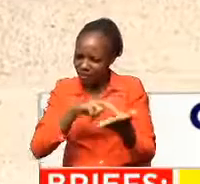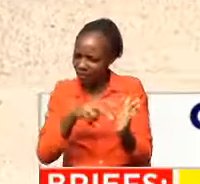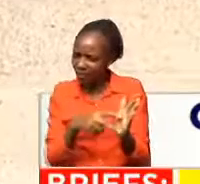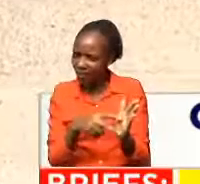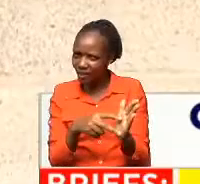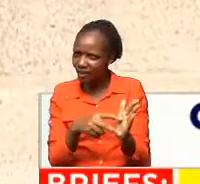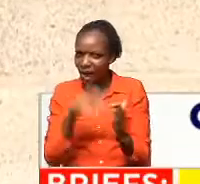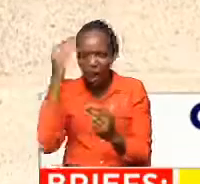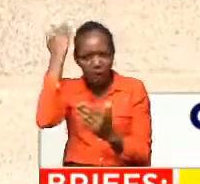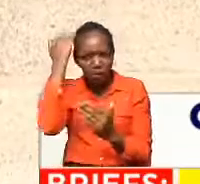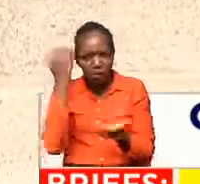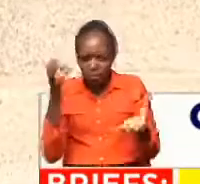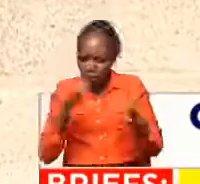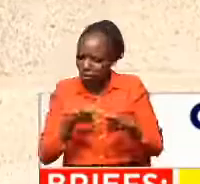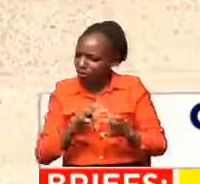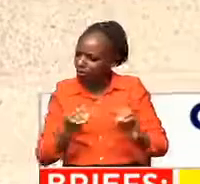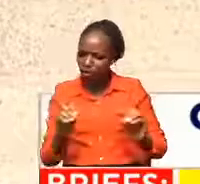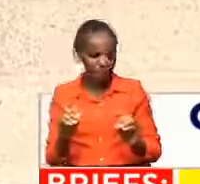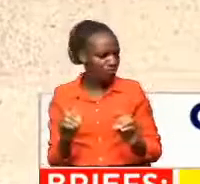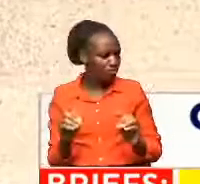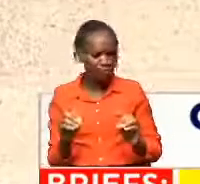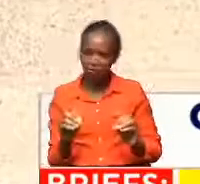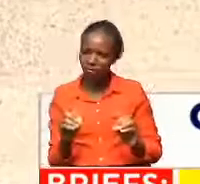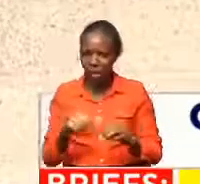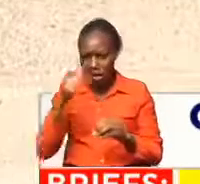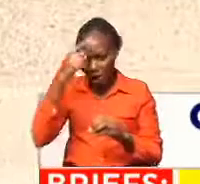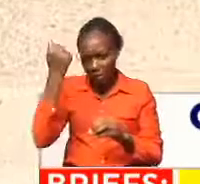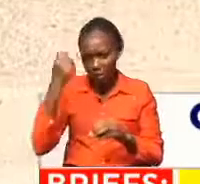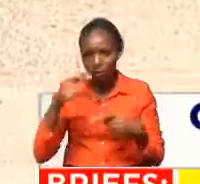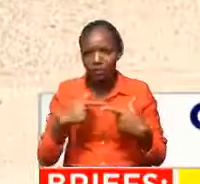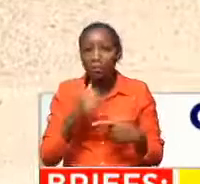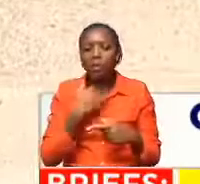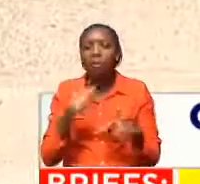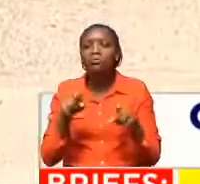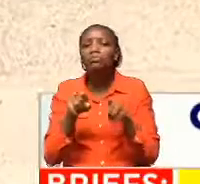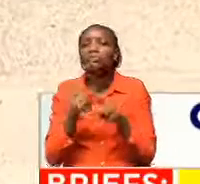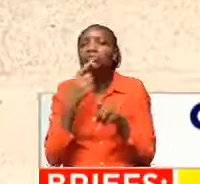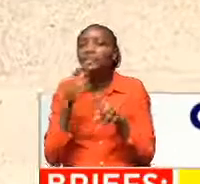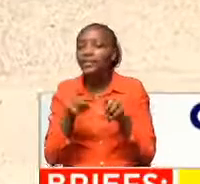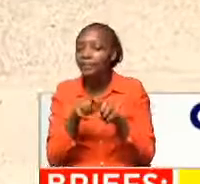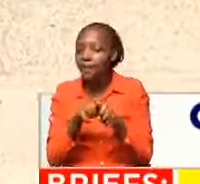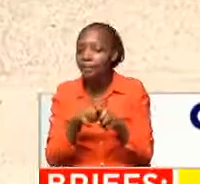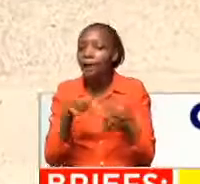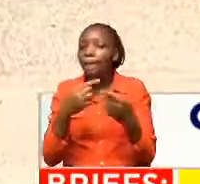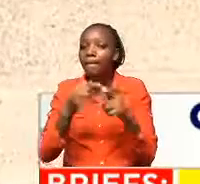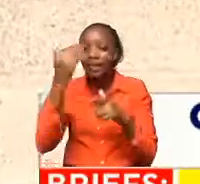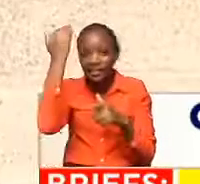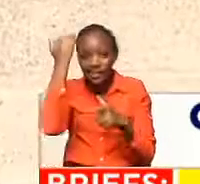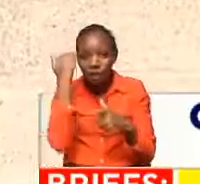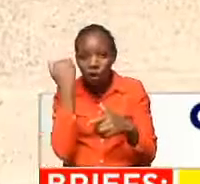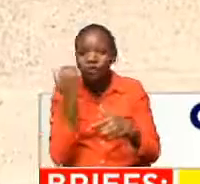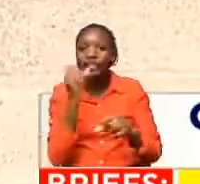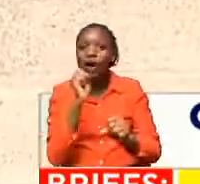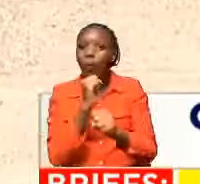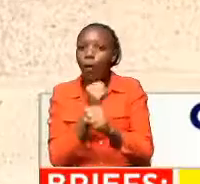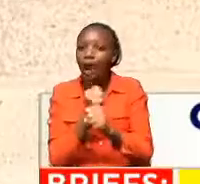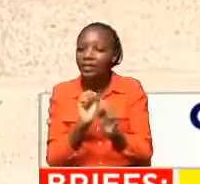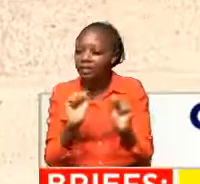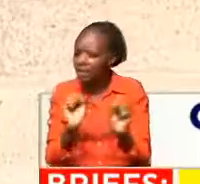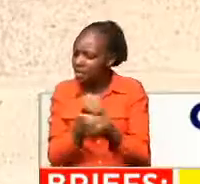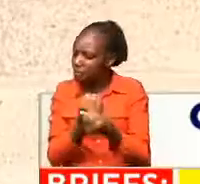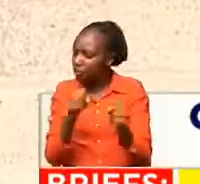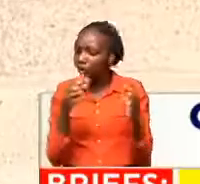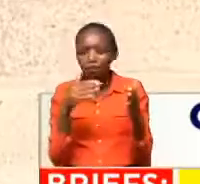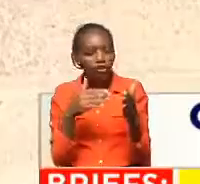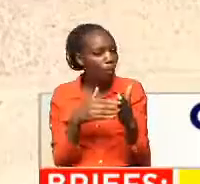the courts have closed down, as some are wont to claim. Court operations have never and